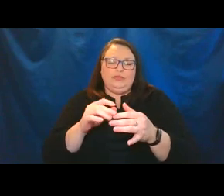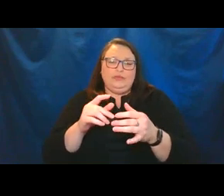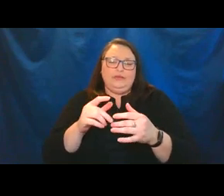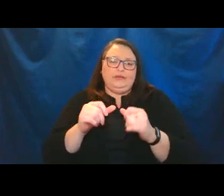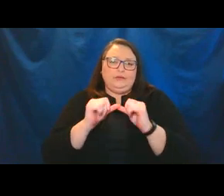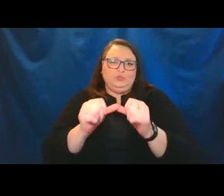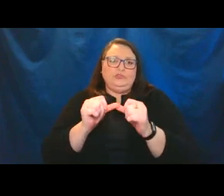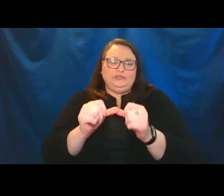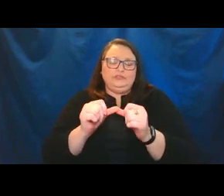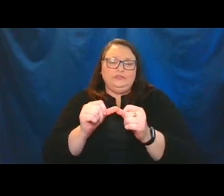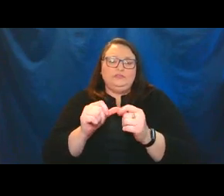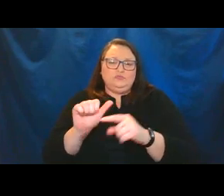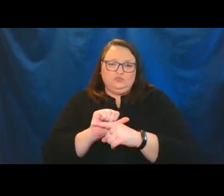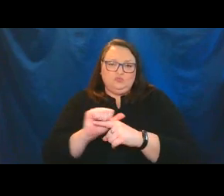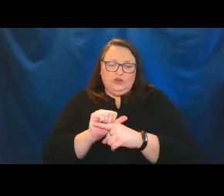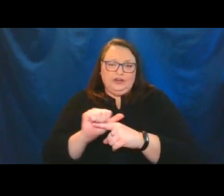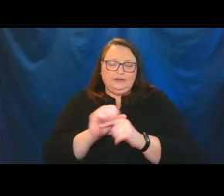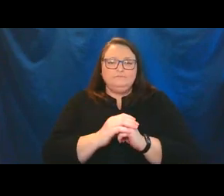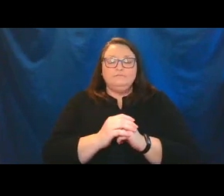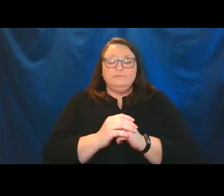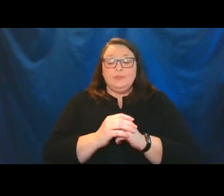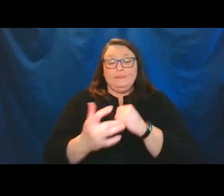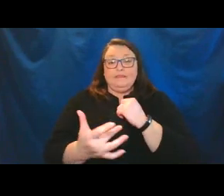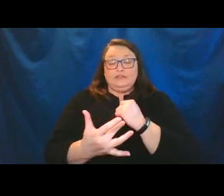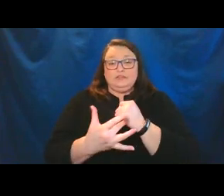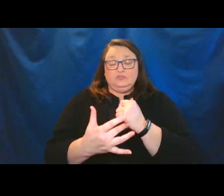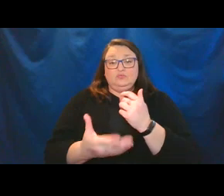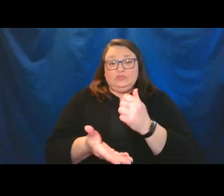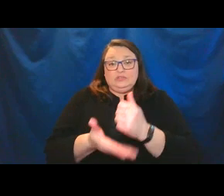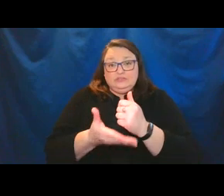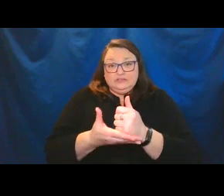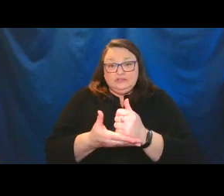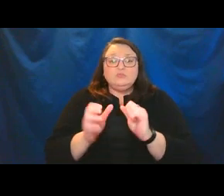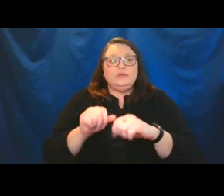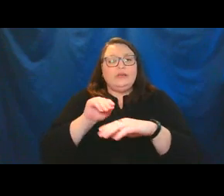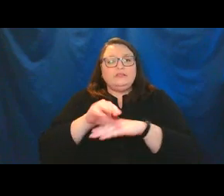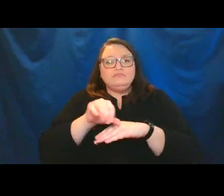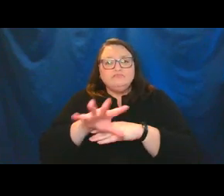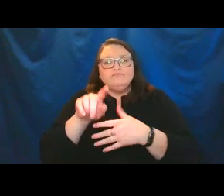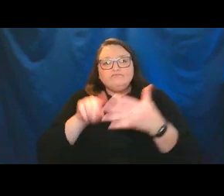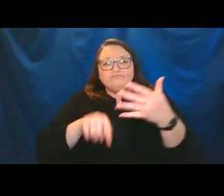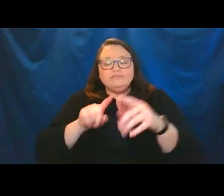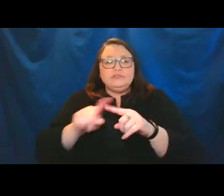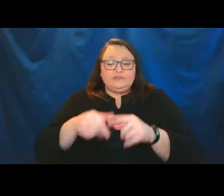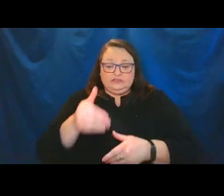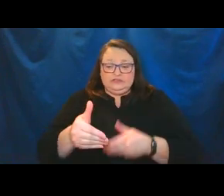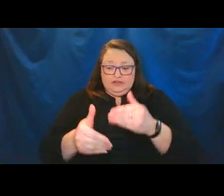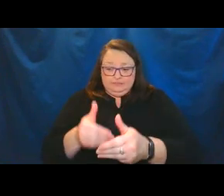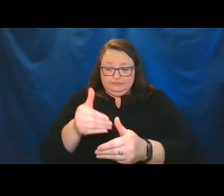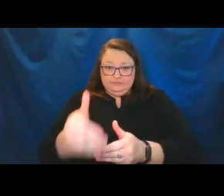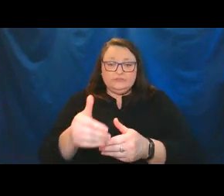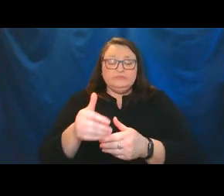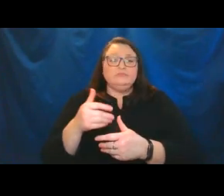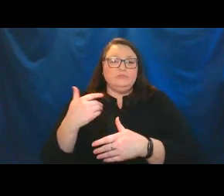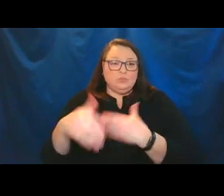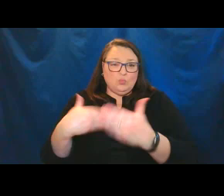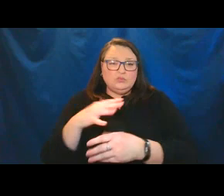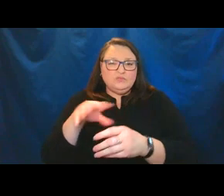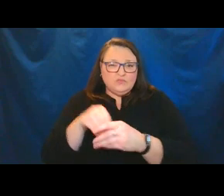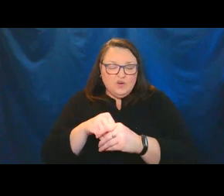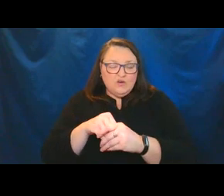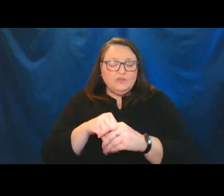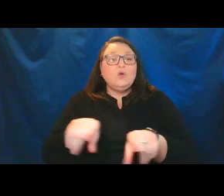only can we help advise on those different steps and those different processes, but also